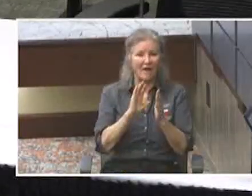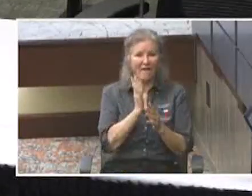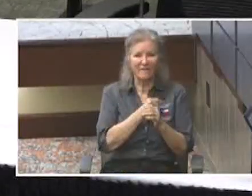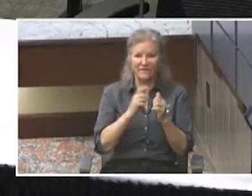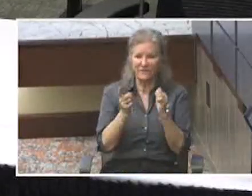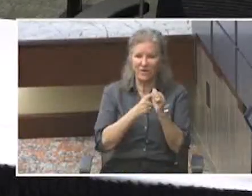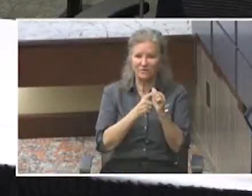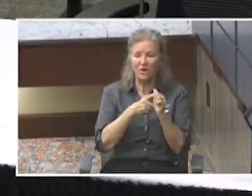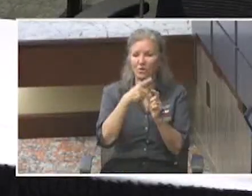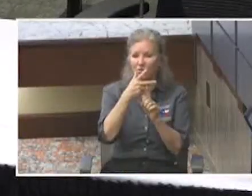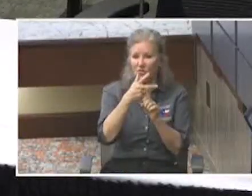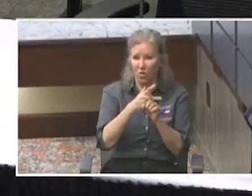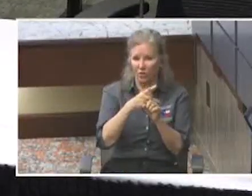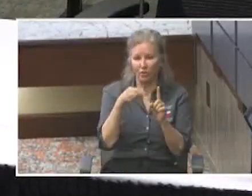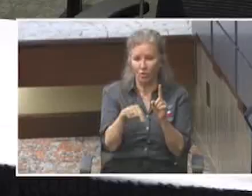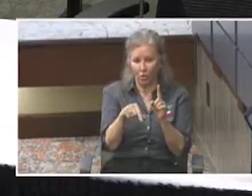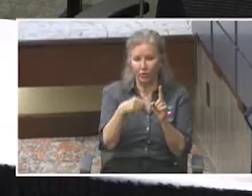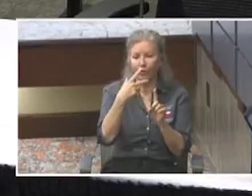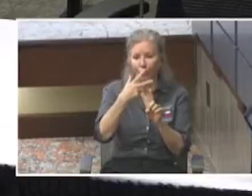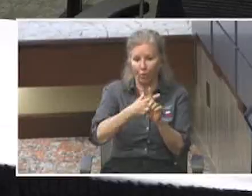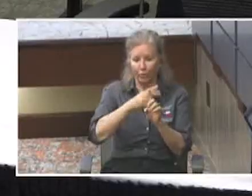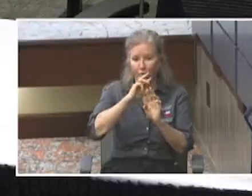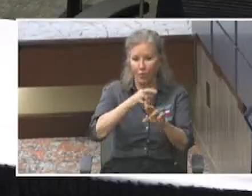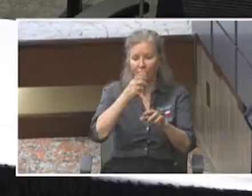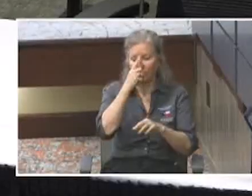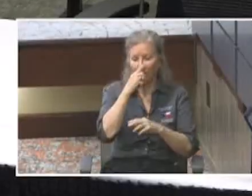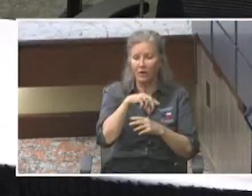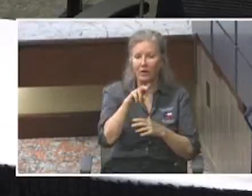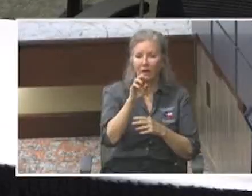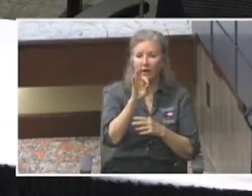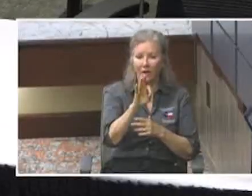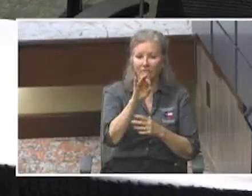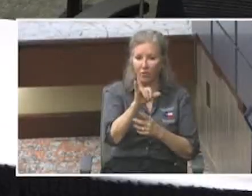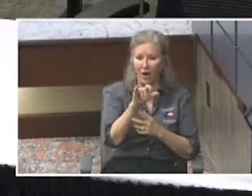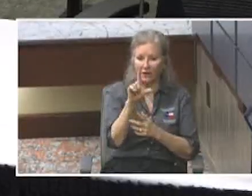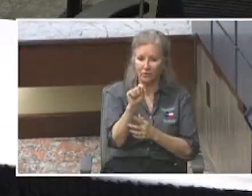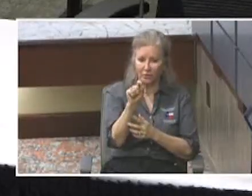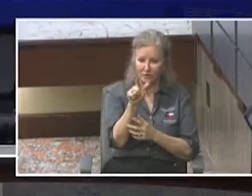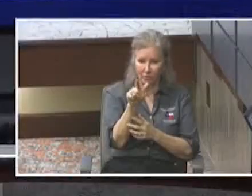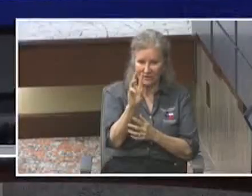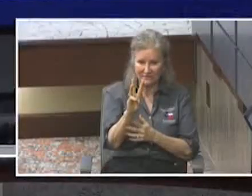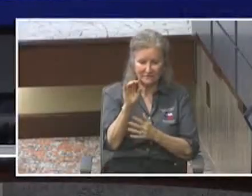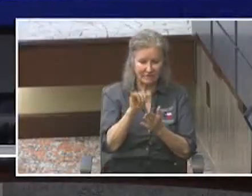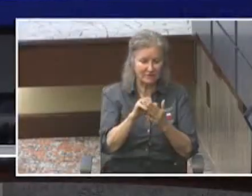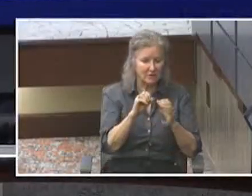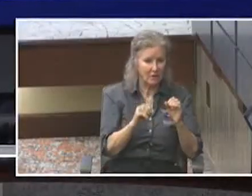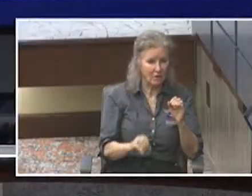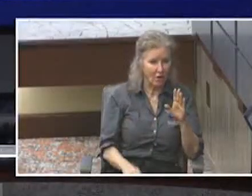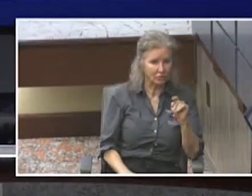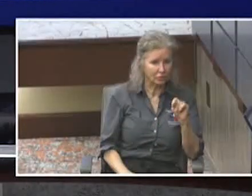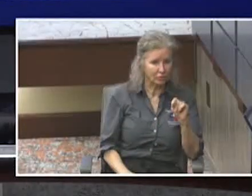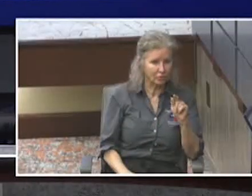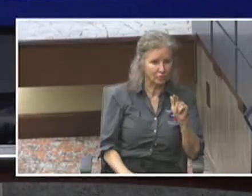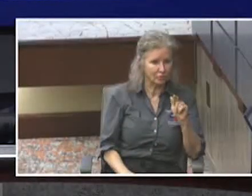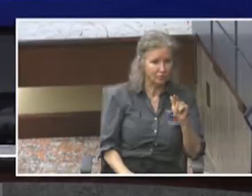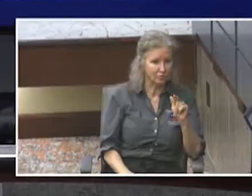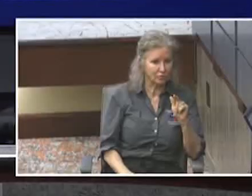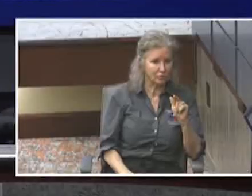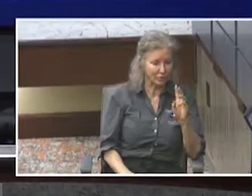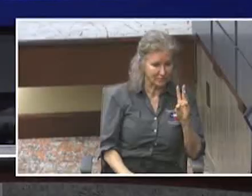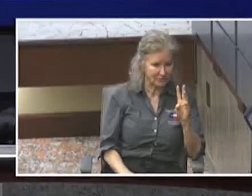quarter report for FY26, and this is October 1st of 2025 through